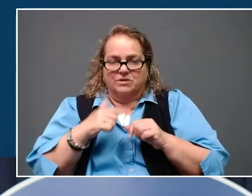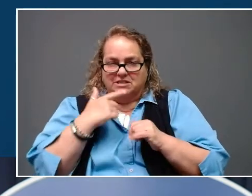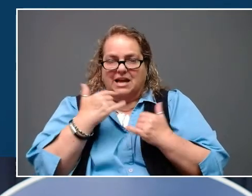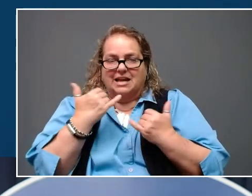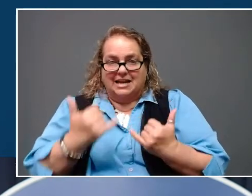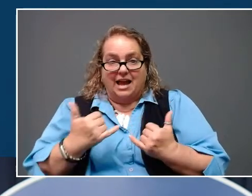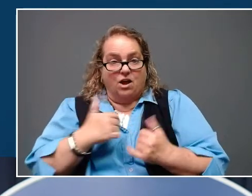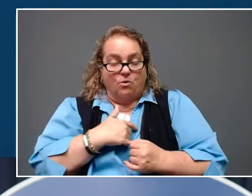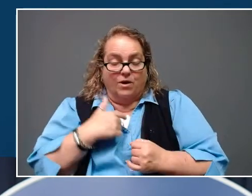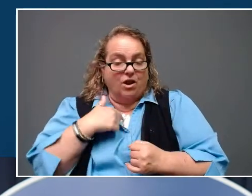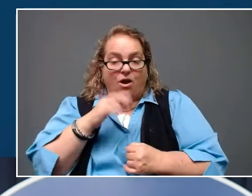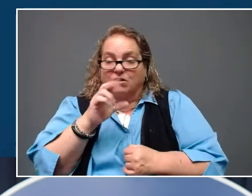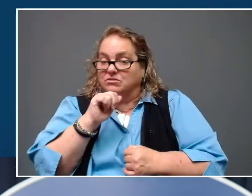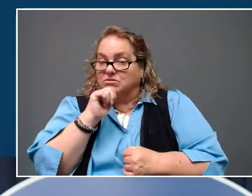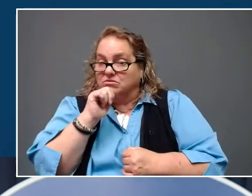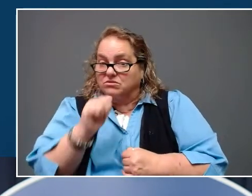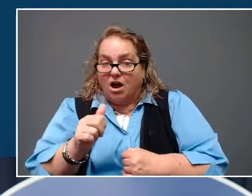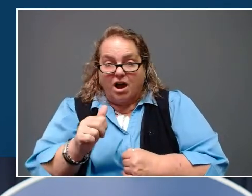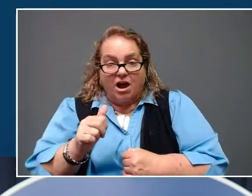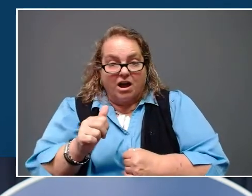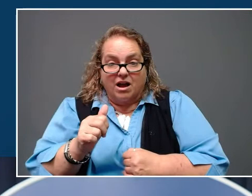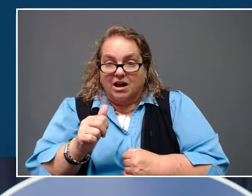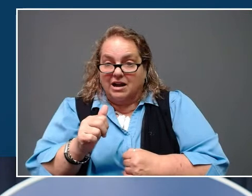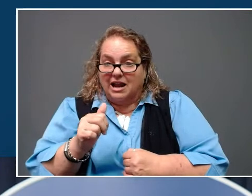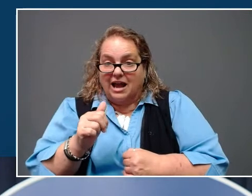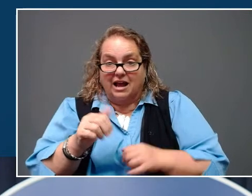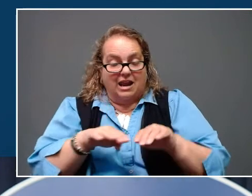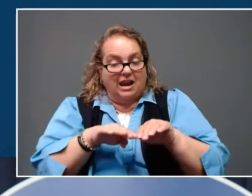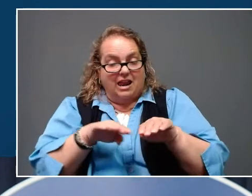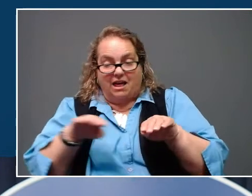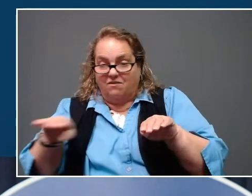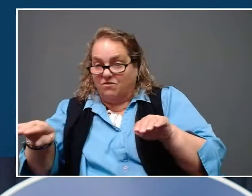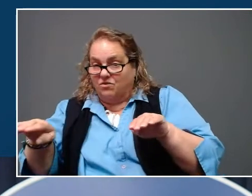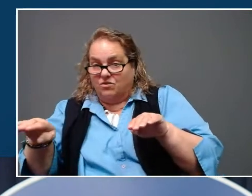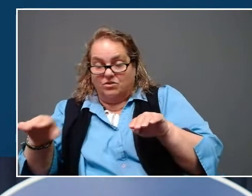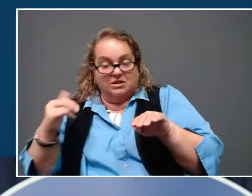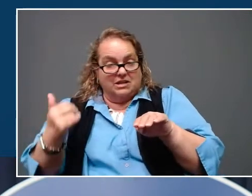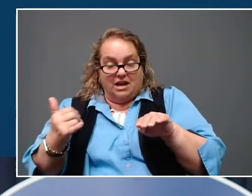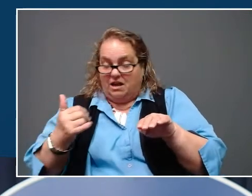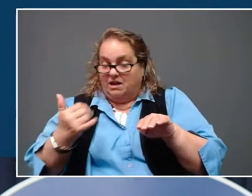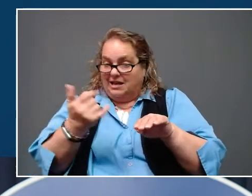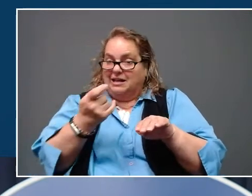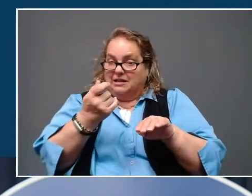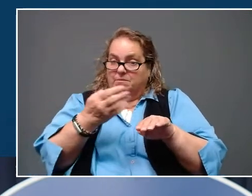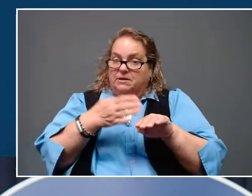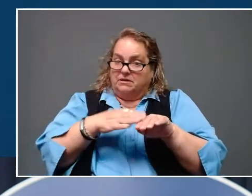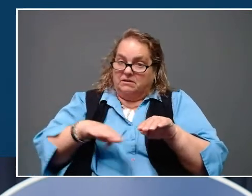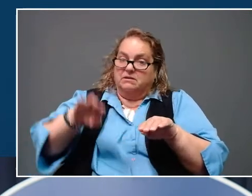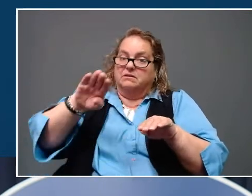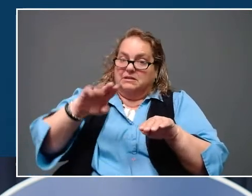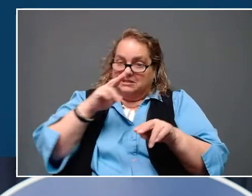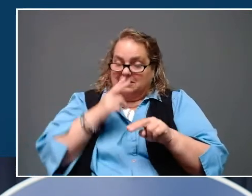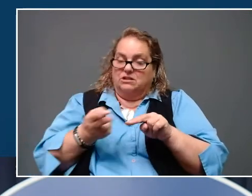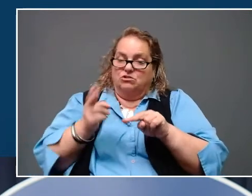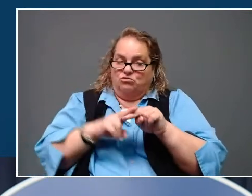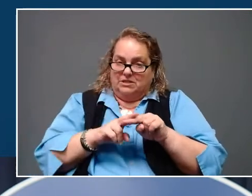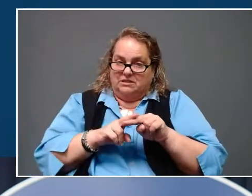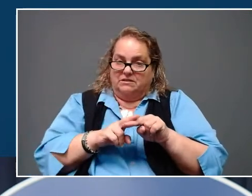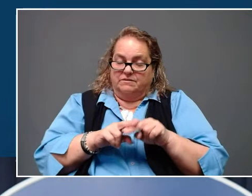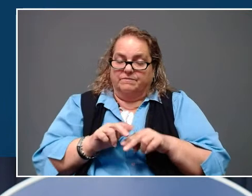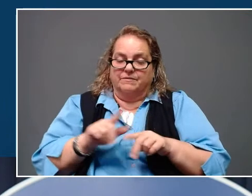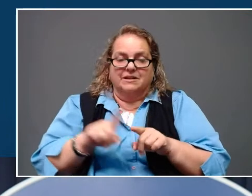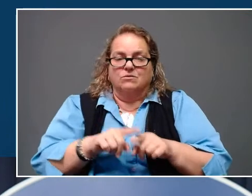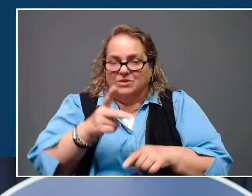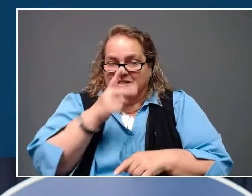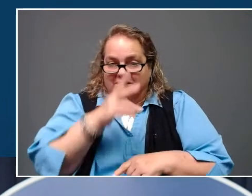longer at leveled off, no longer at a plateau. We are seeing an escalation like is being seen across